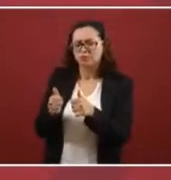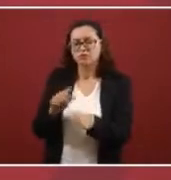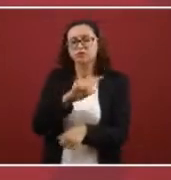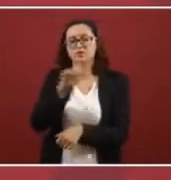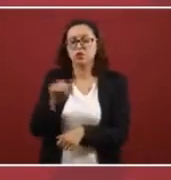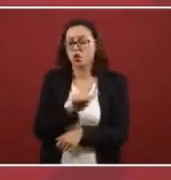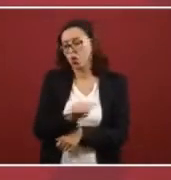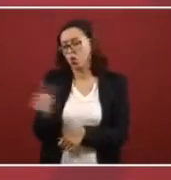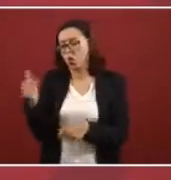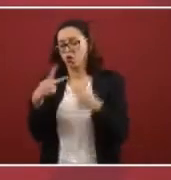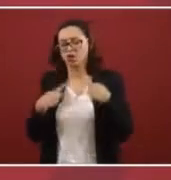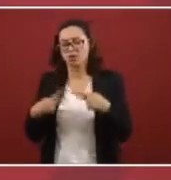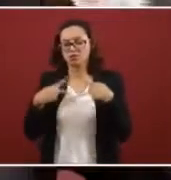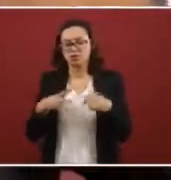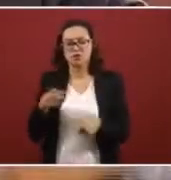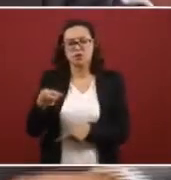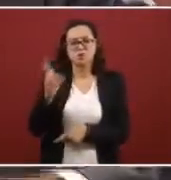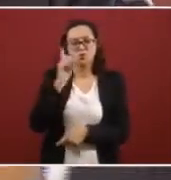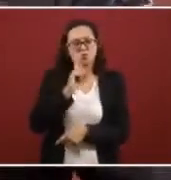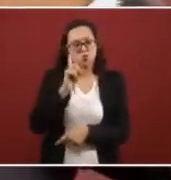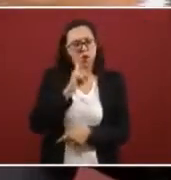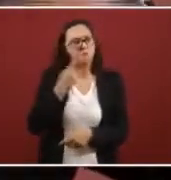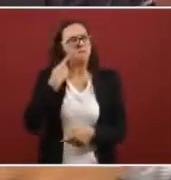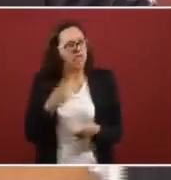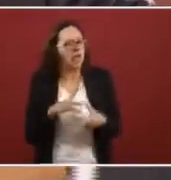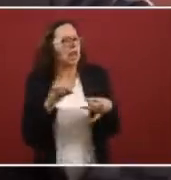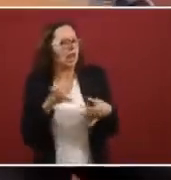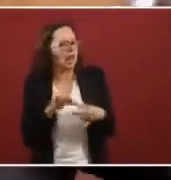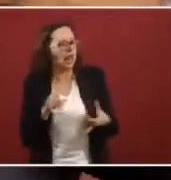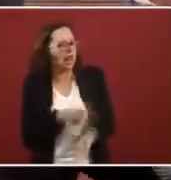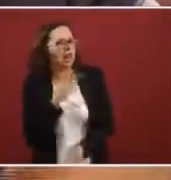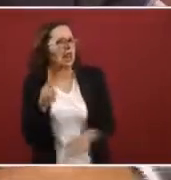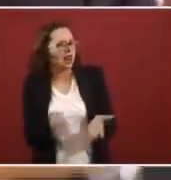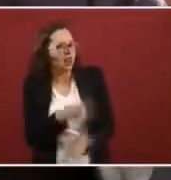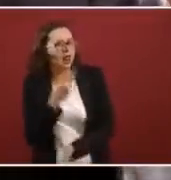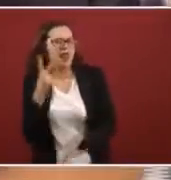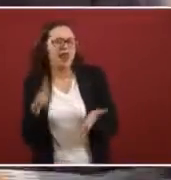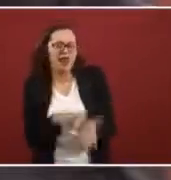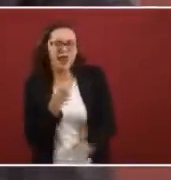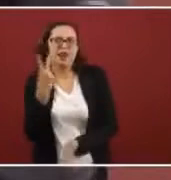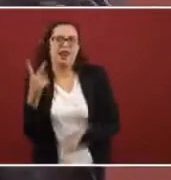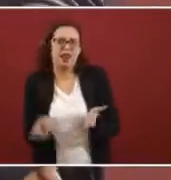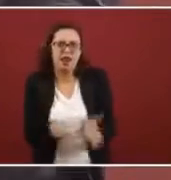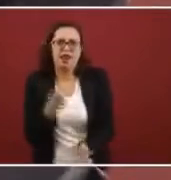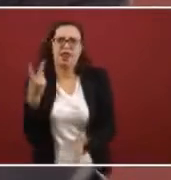and an assistant comes. They kept repeating